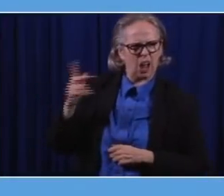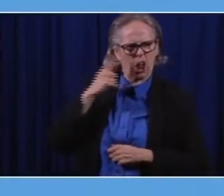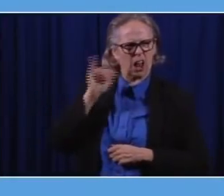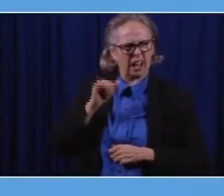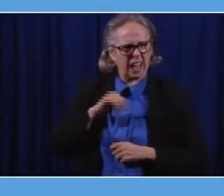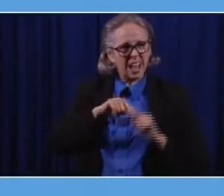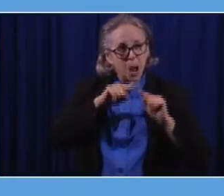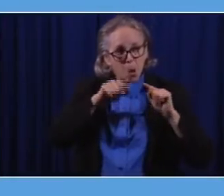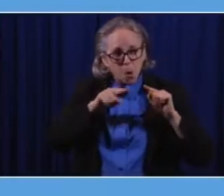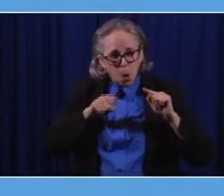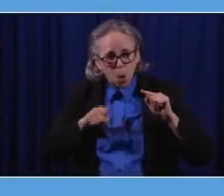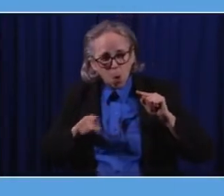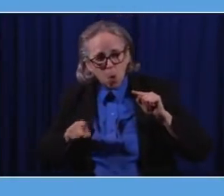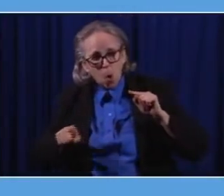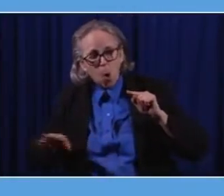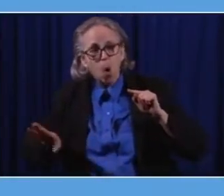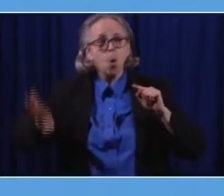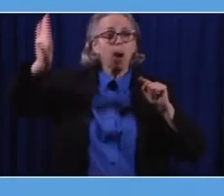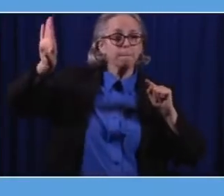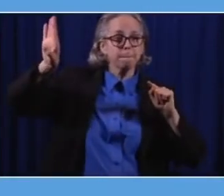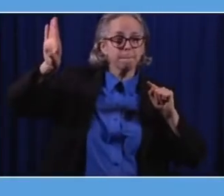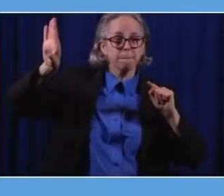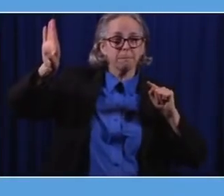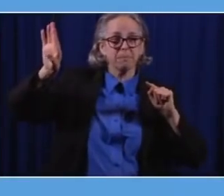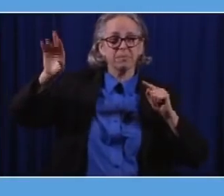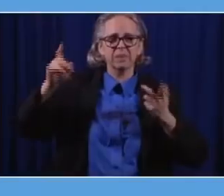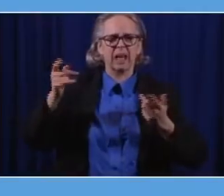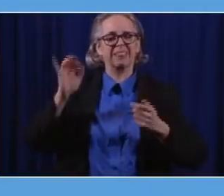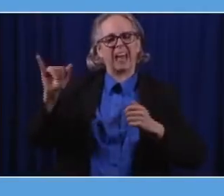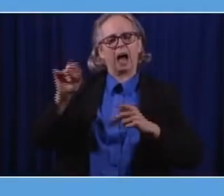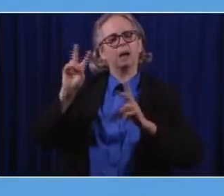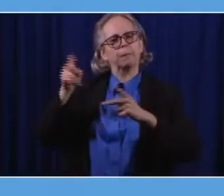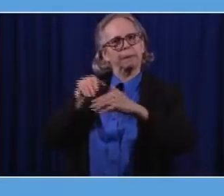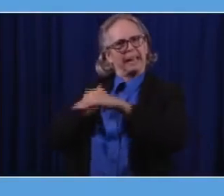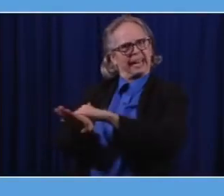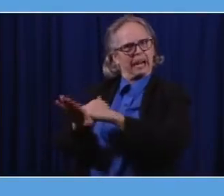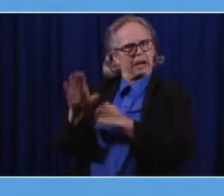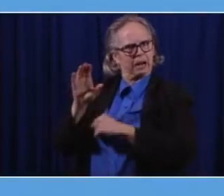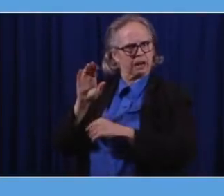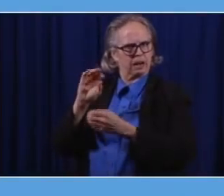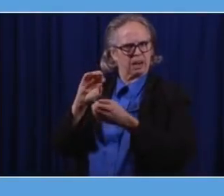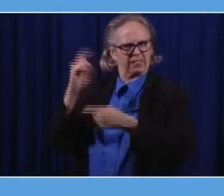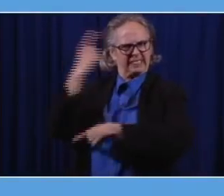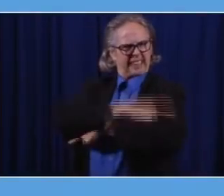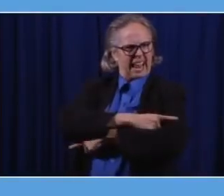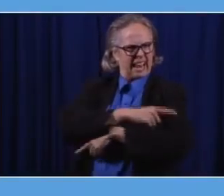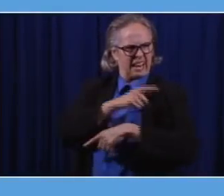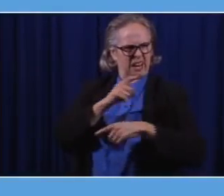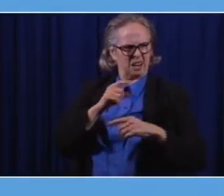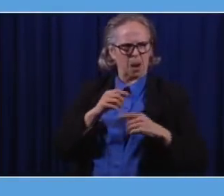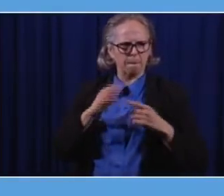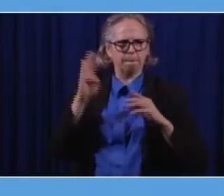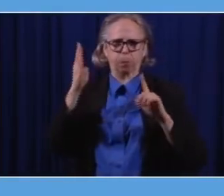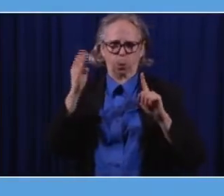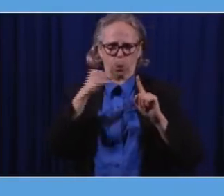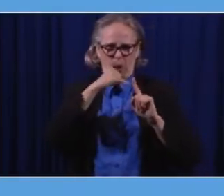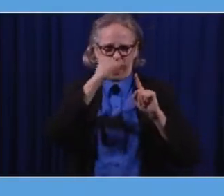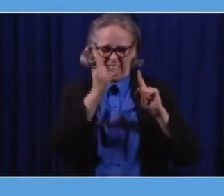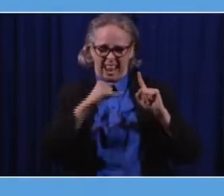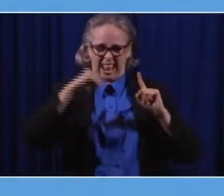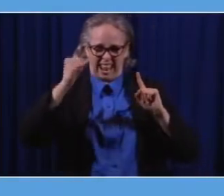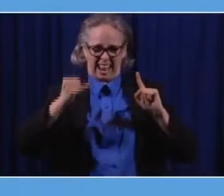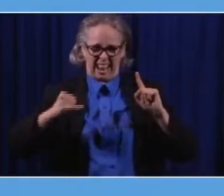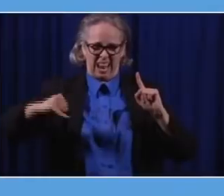actual admission because that data is not always available. The blue line shows the number of patients hospitalized